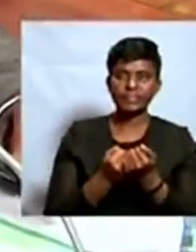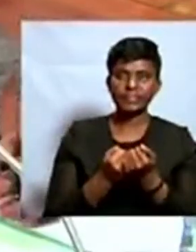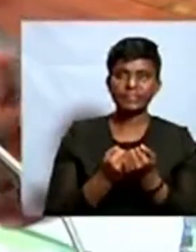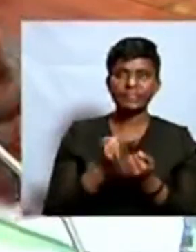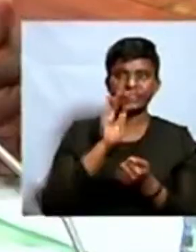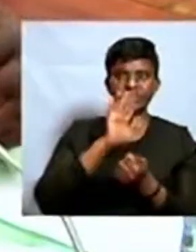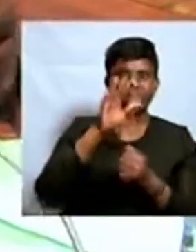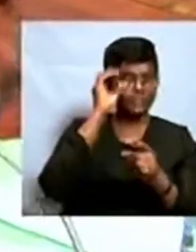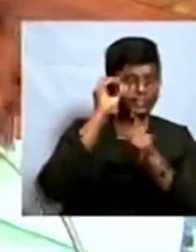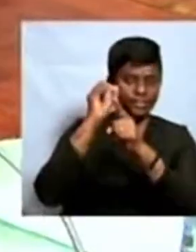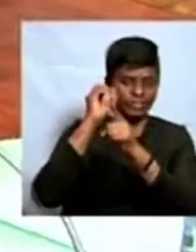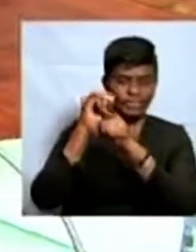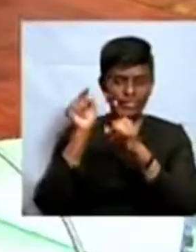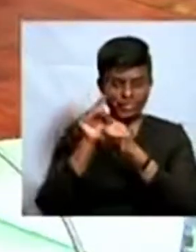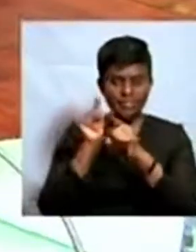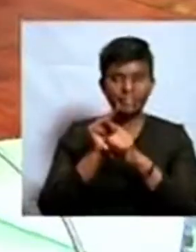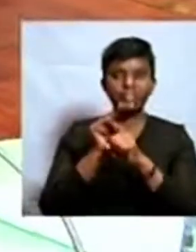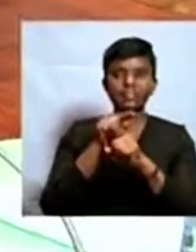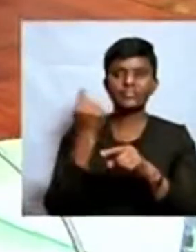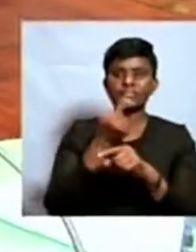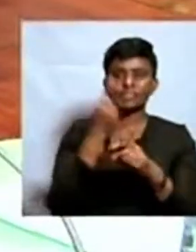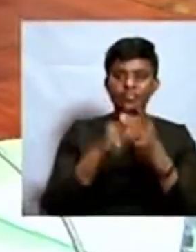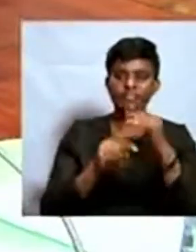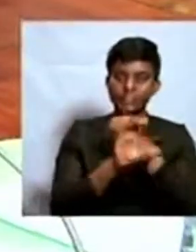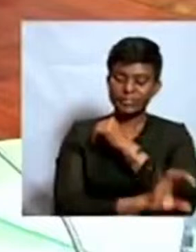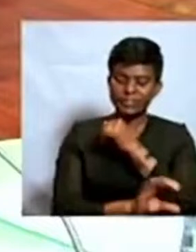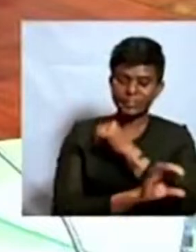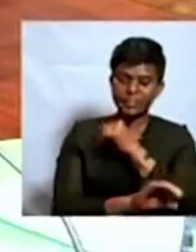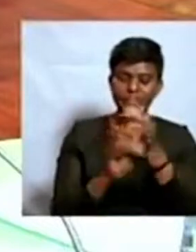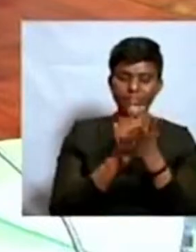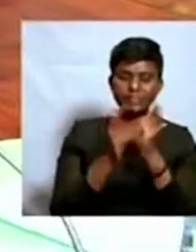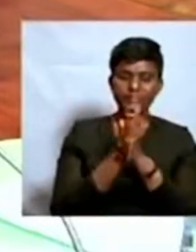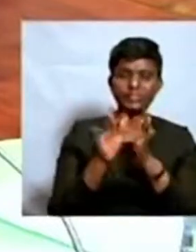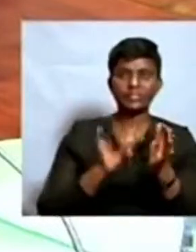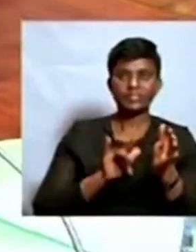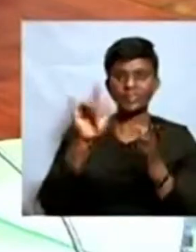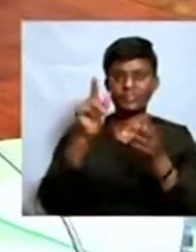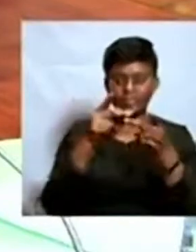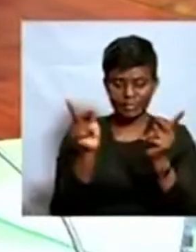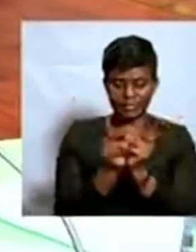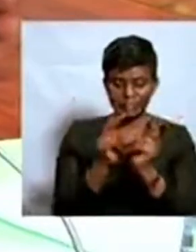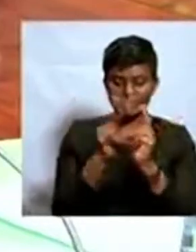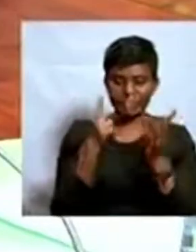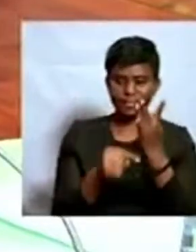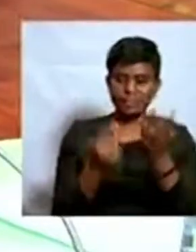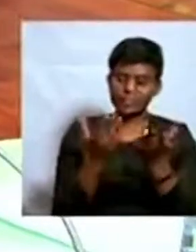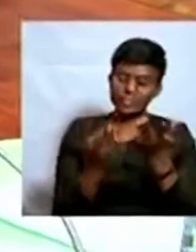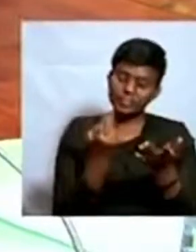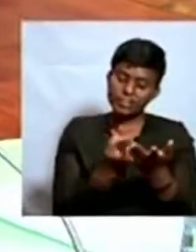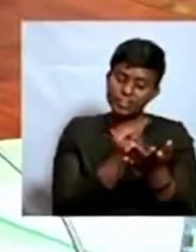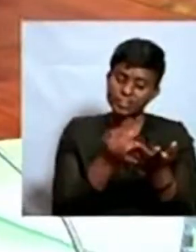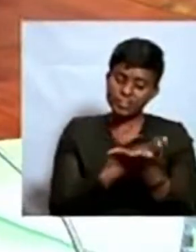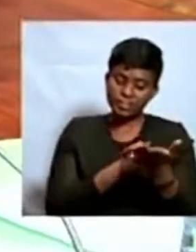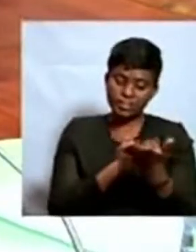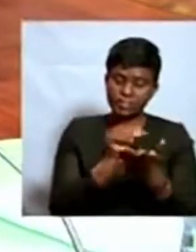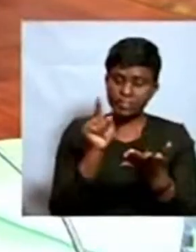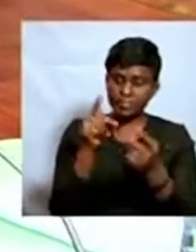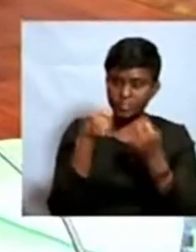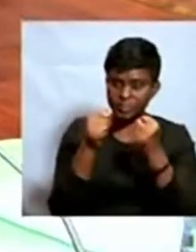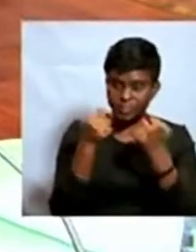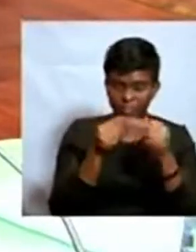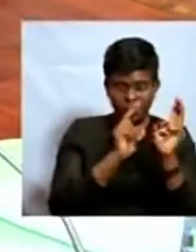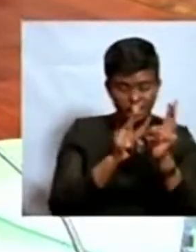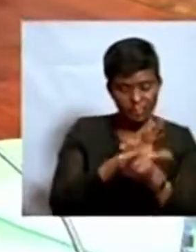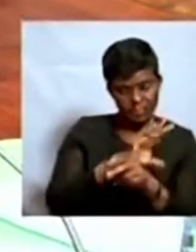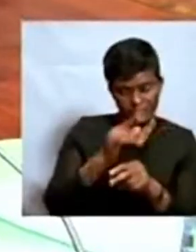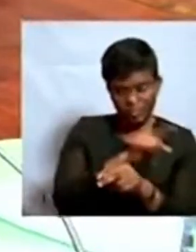their objective as well is to turn this country into an aviation hub. So basically, by them trying to respond